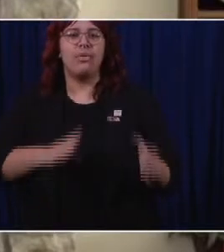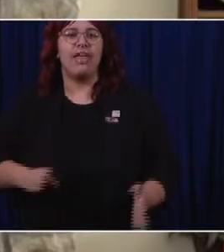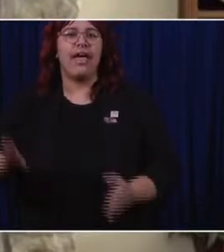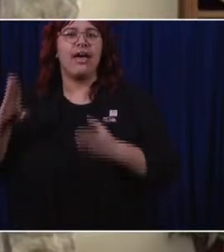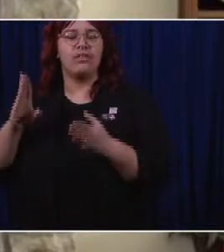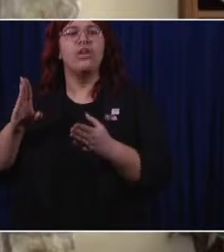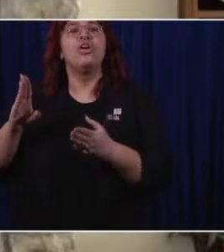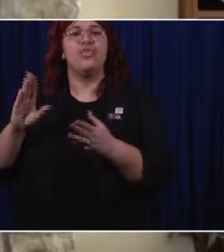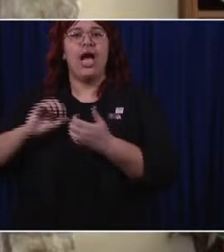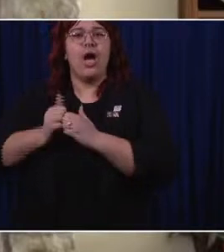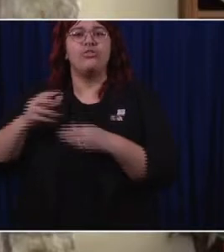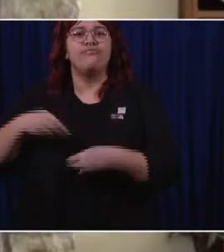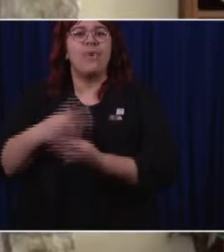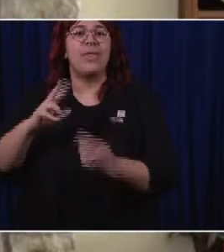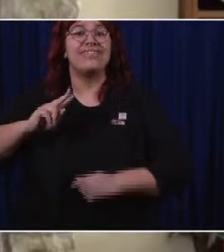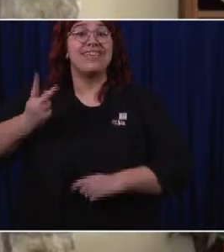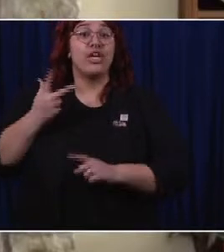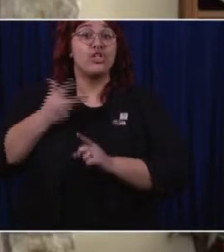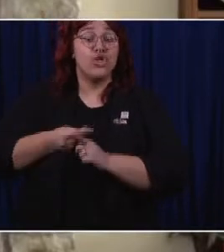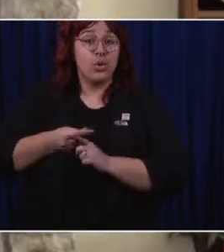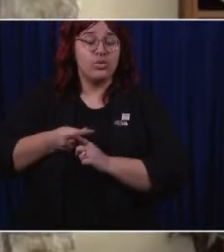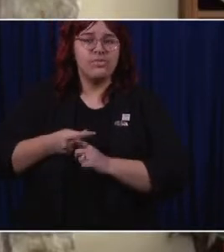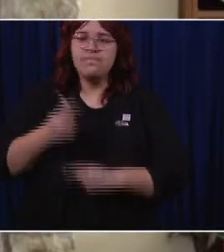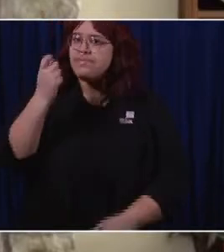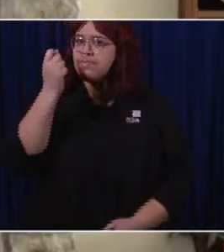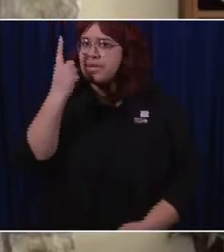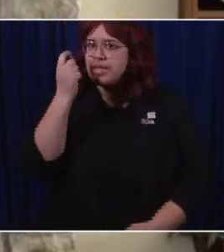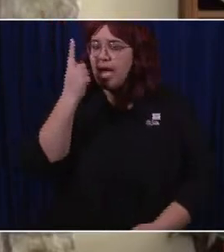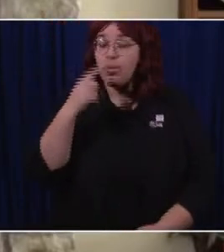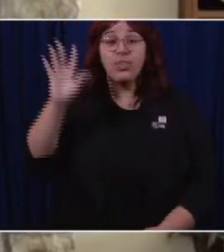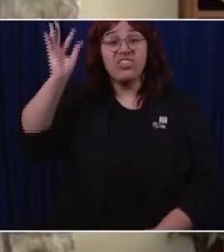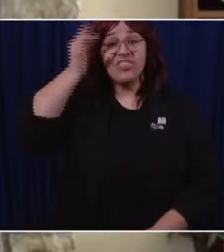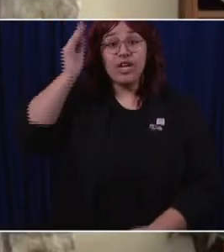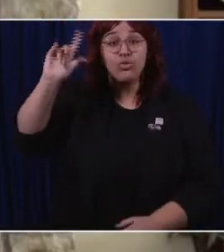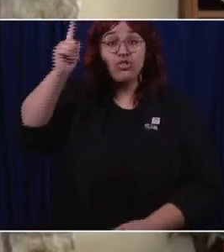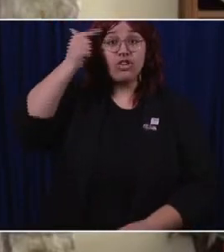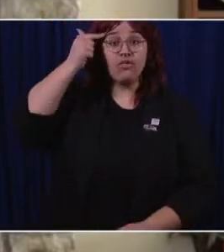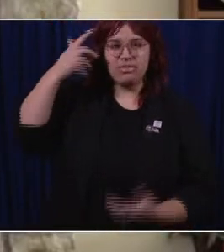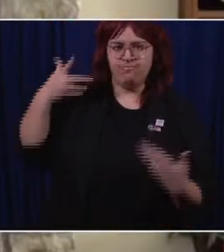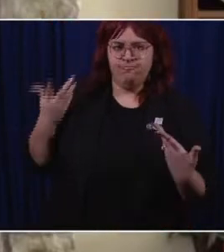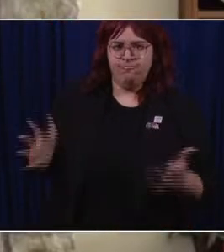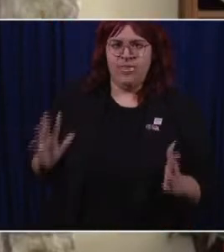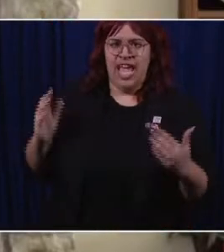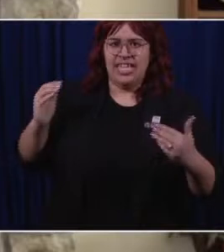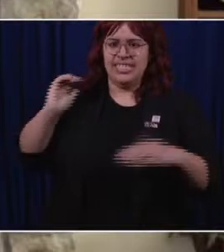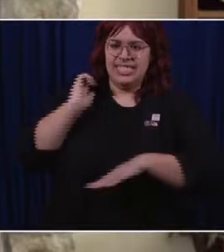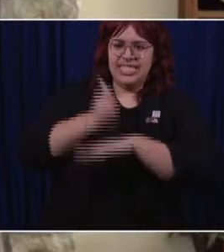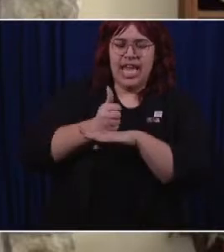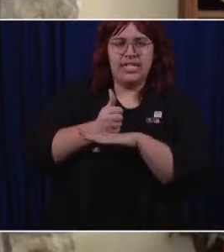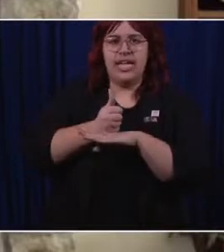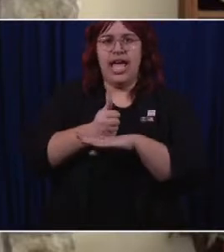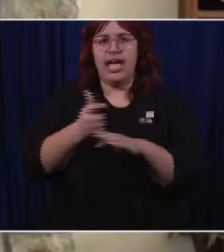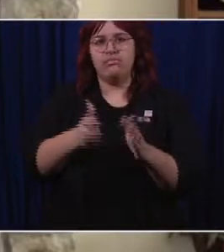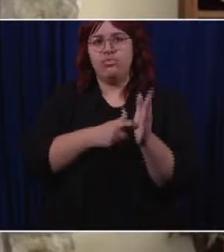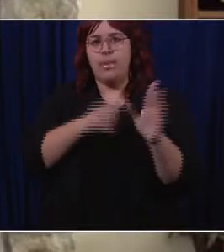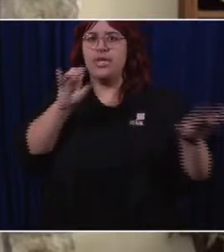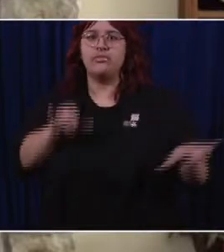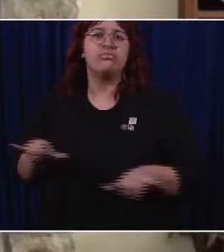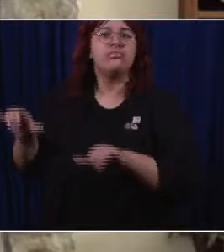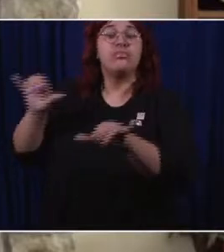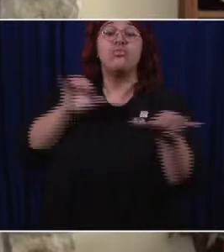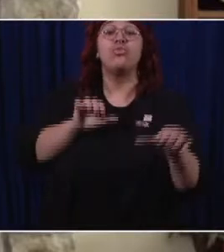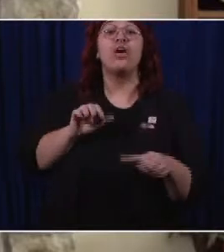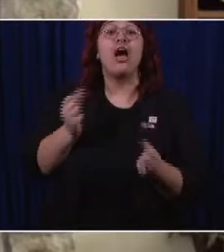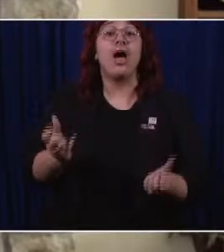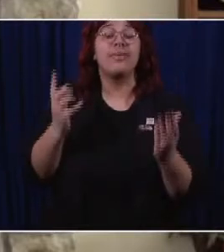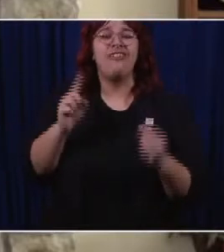month. New shipments arriving soon at CVS, Walgreens, Kroger, Rite Aid, the other pharmacies. How many doses are guaranteed